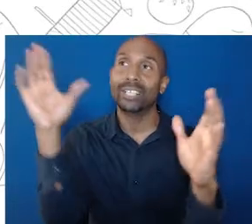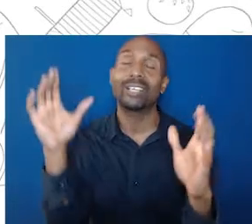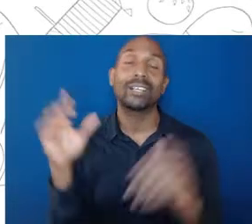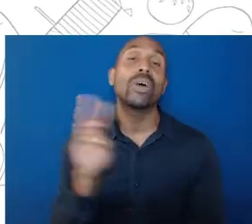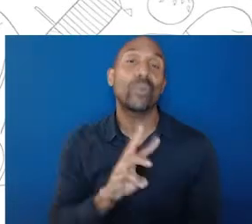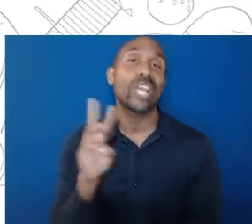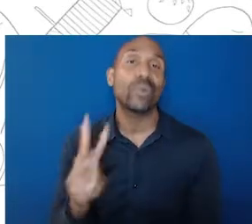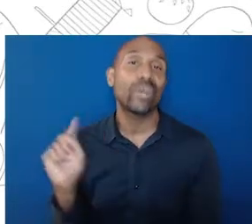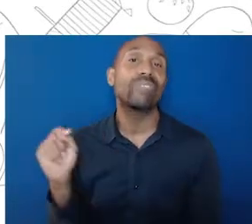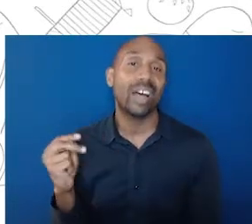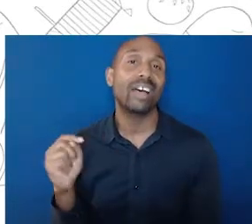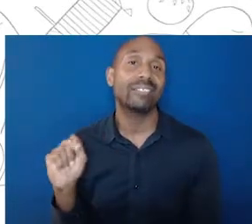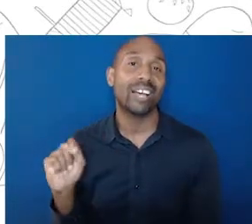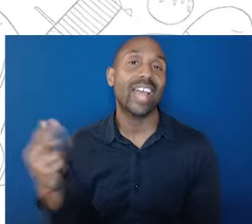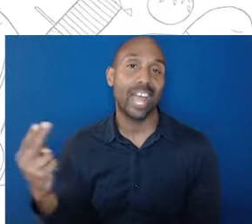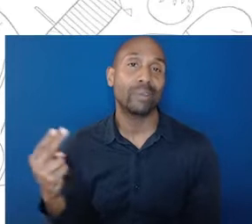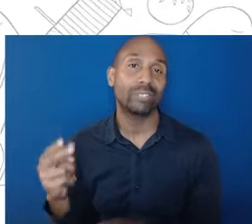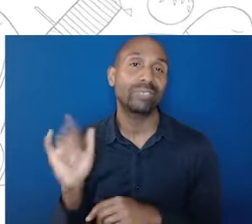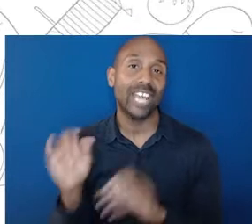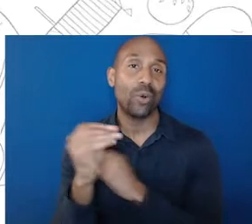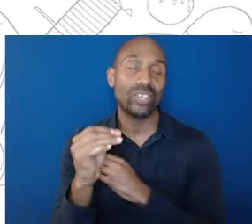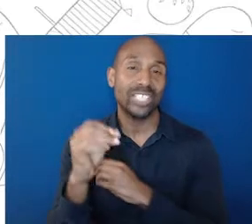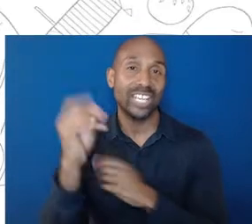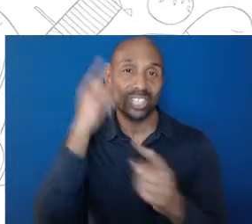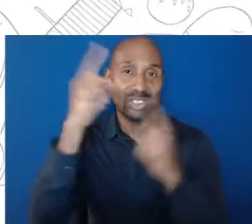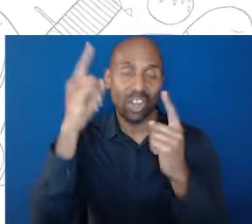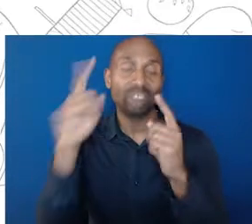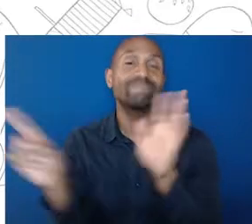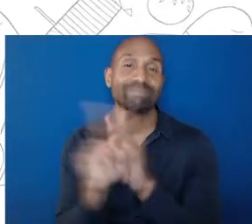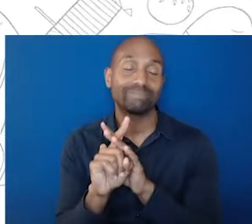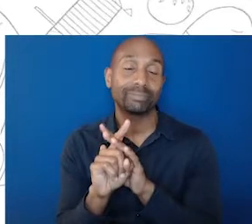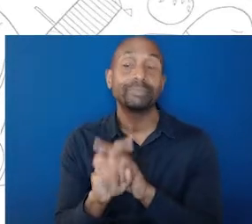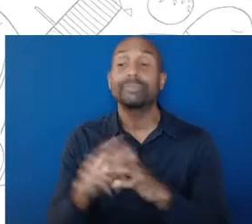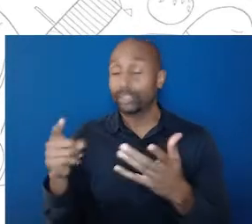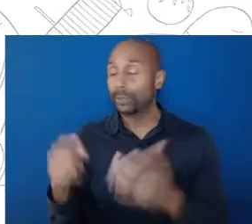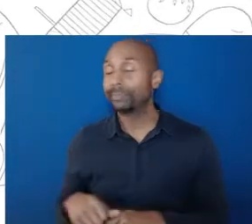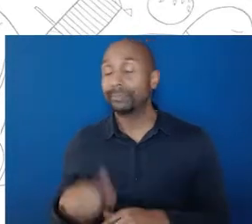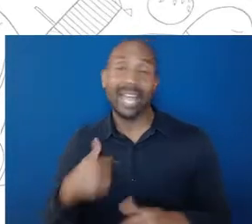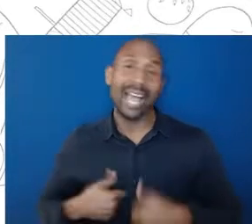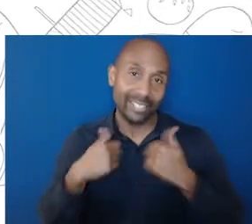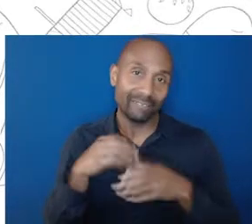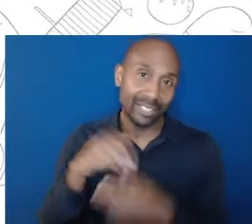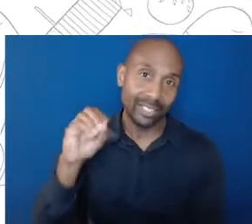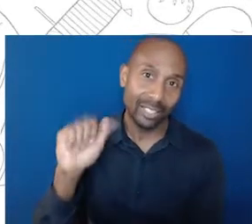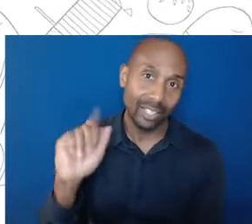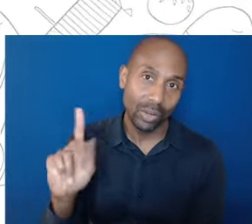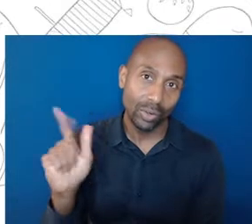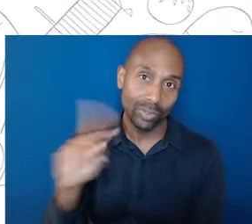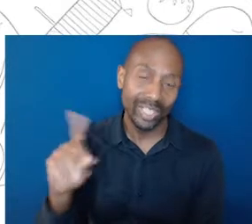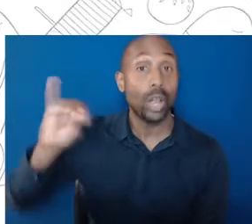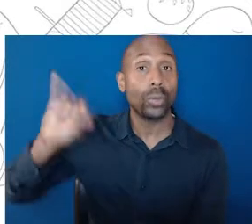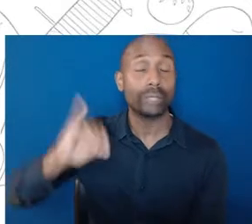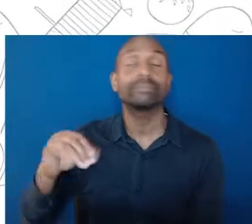And so because I lived in Oakland, I came back and I incubated the program there. But, you know, my